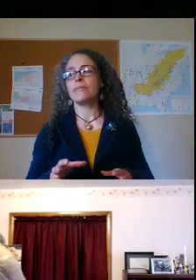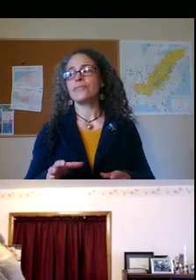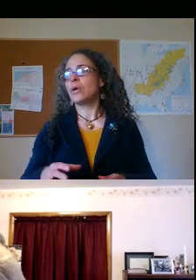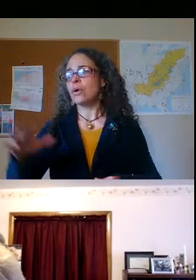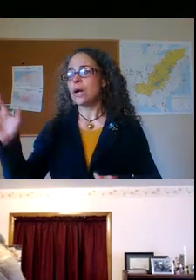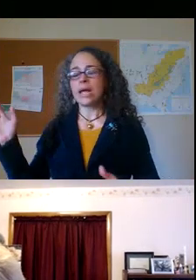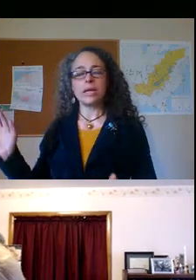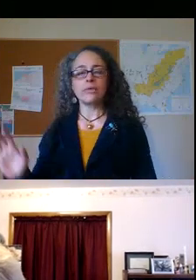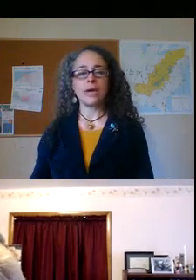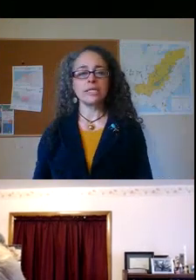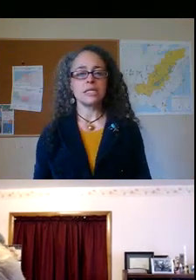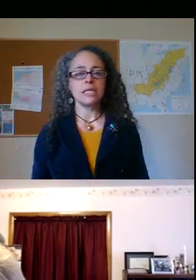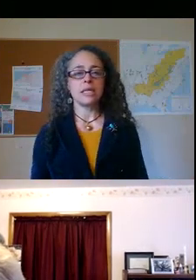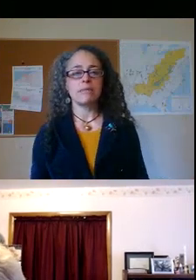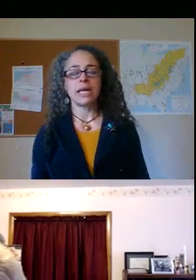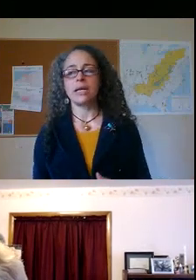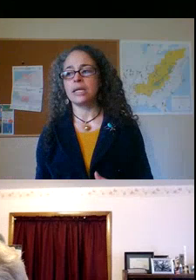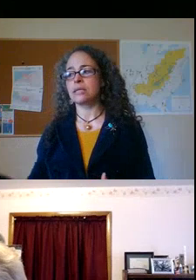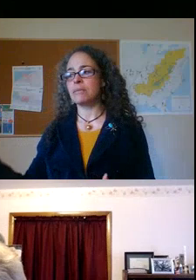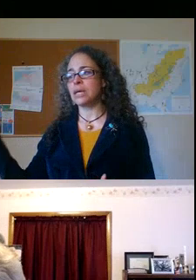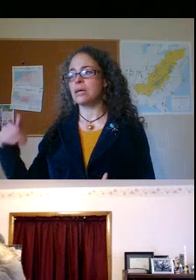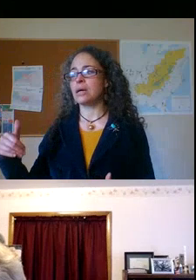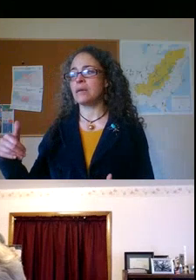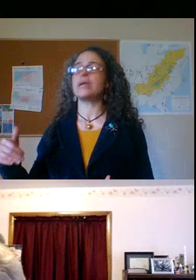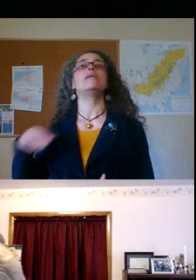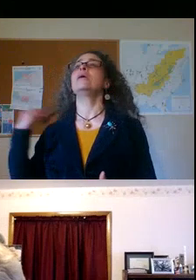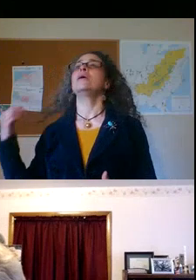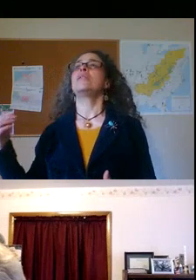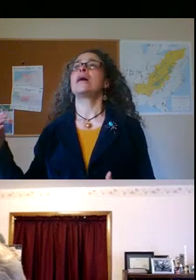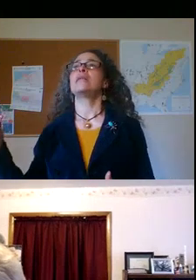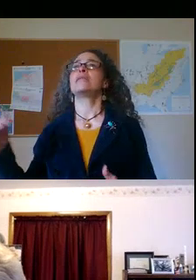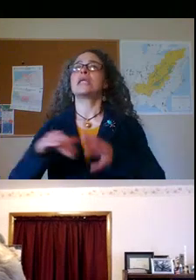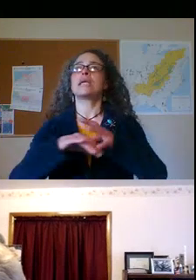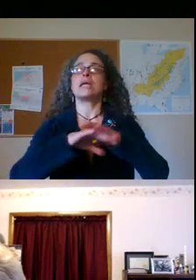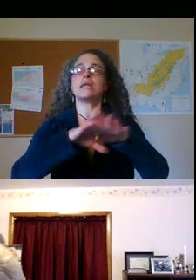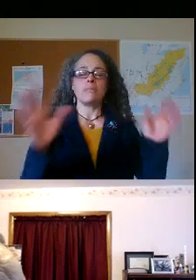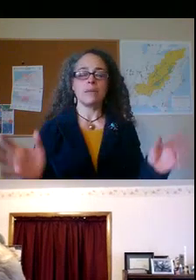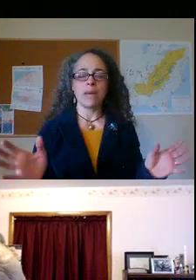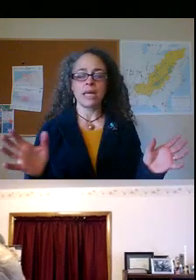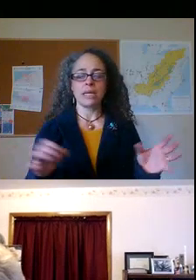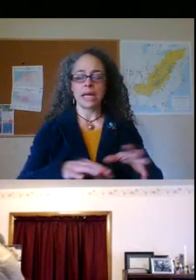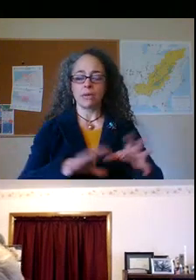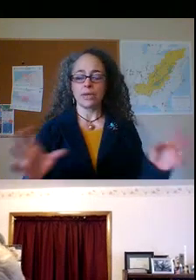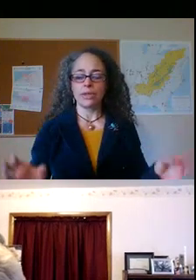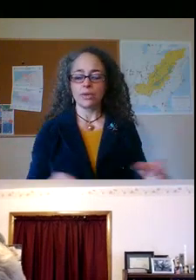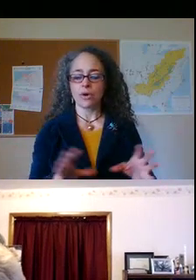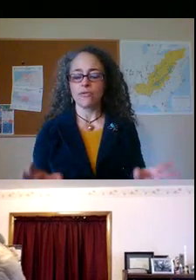hospitals, or any other entity that might need somebody to come in that cannot be